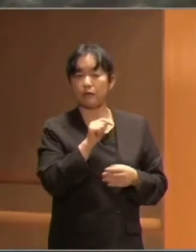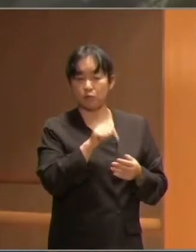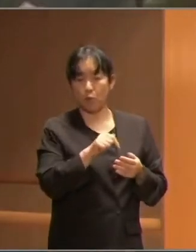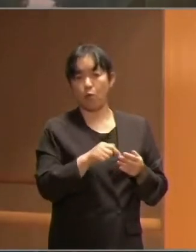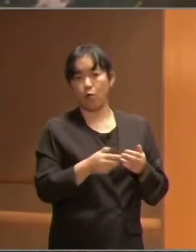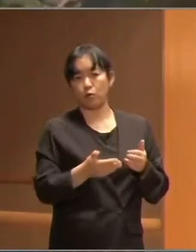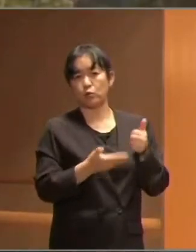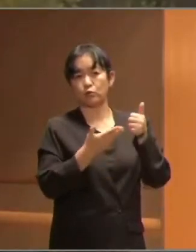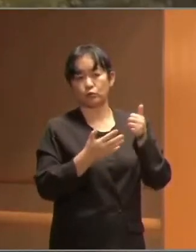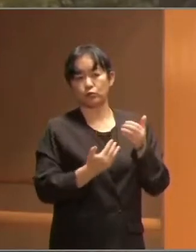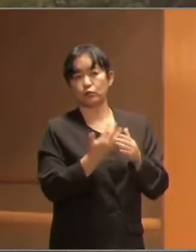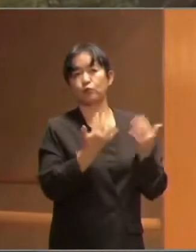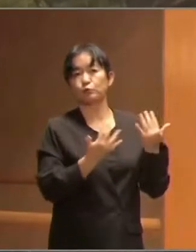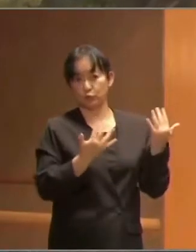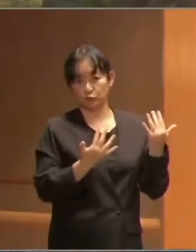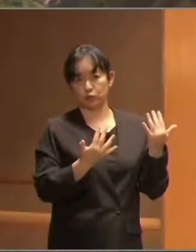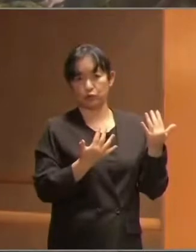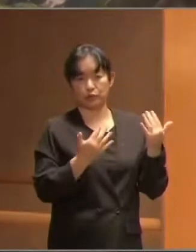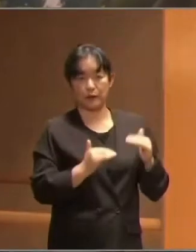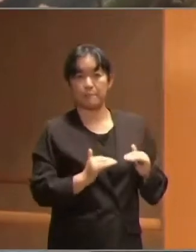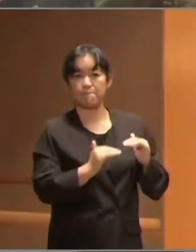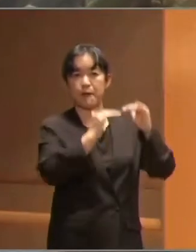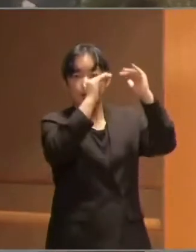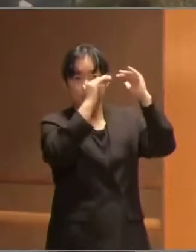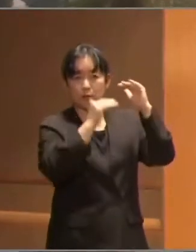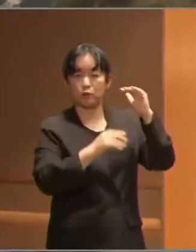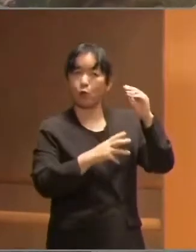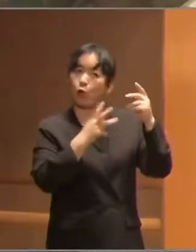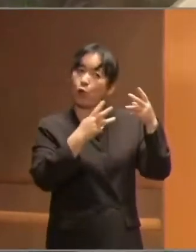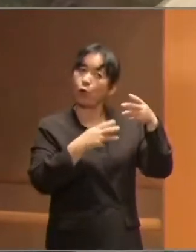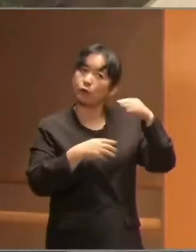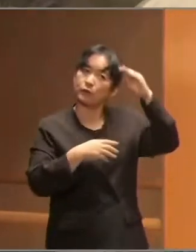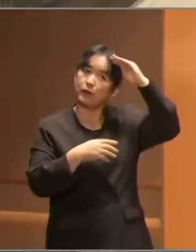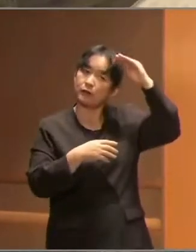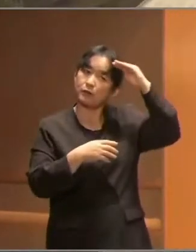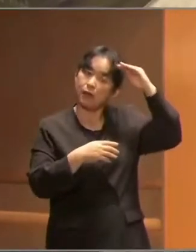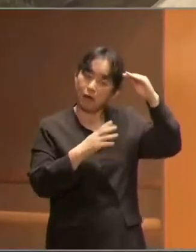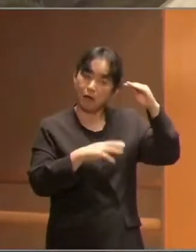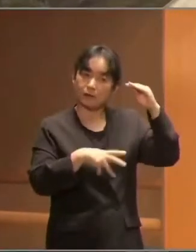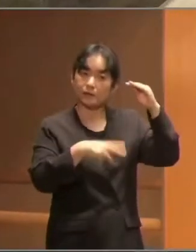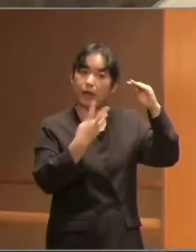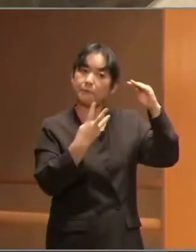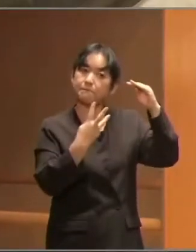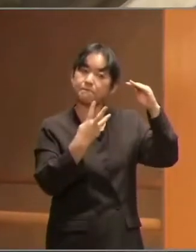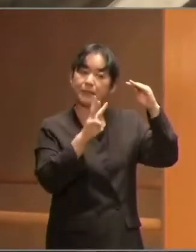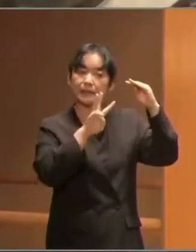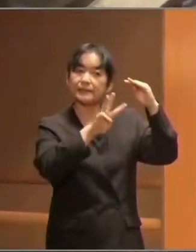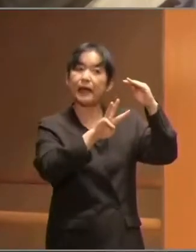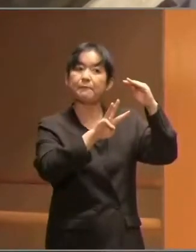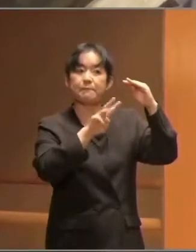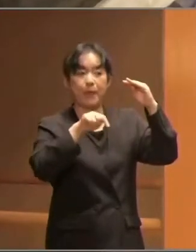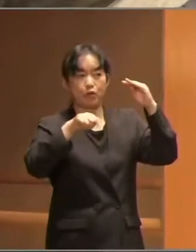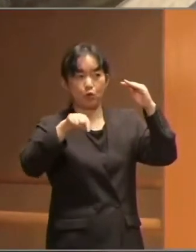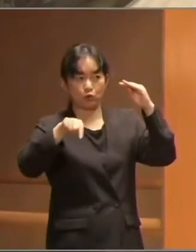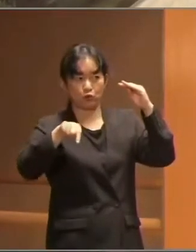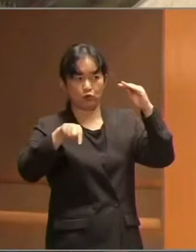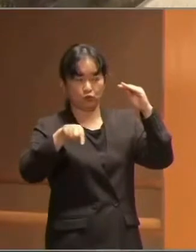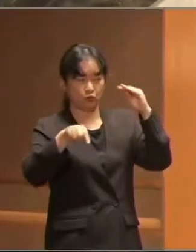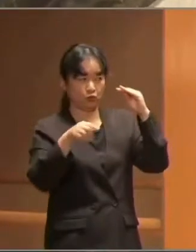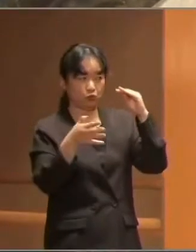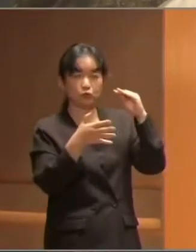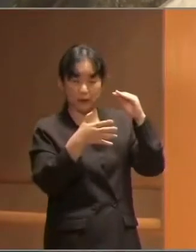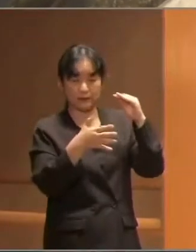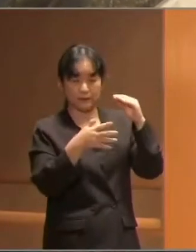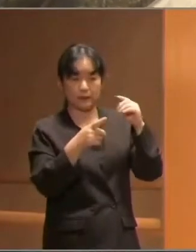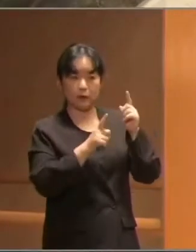And when we harvest these, actually the mulberry trees are already 3 meters high. And that